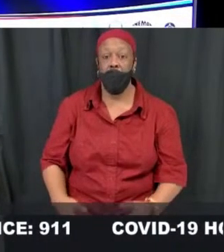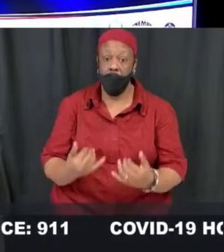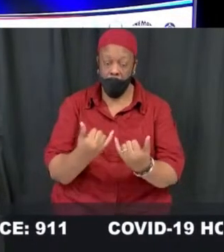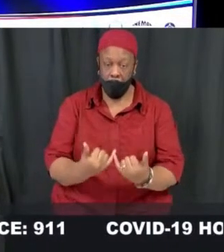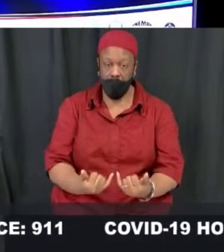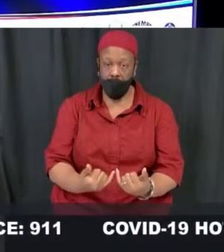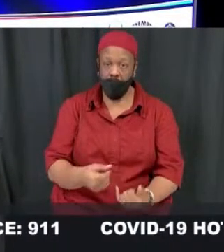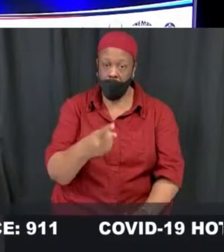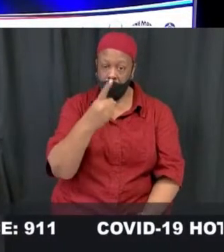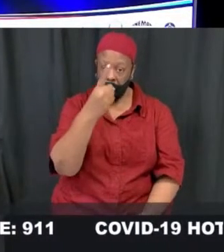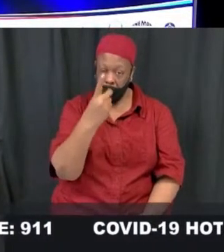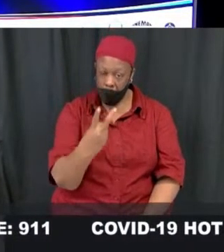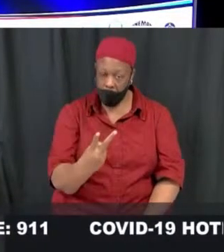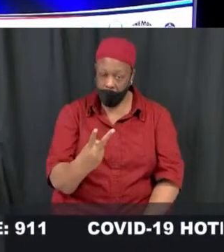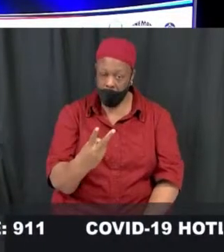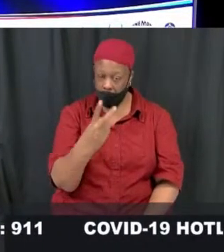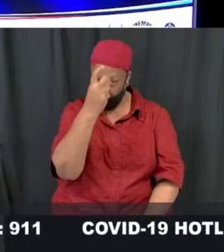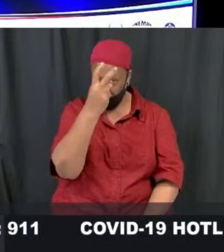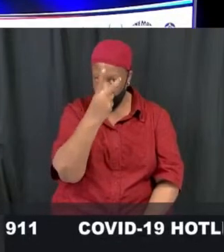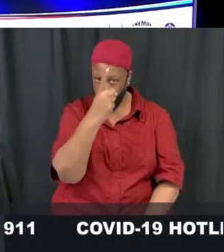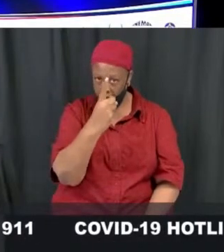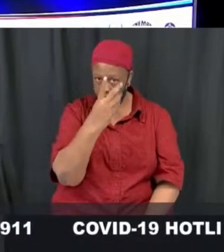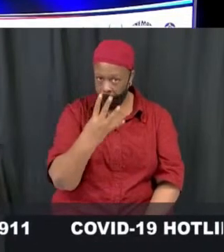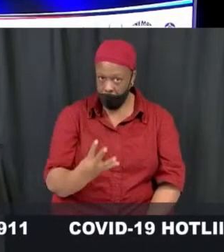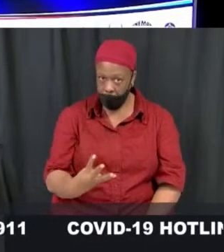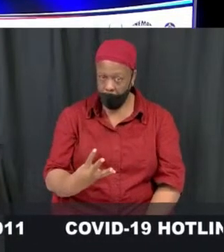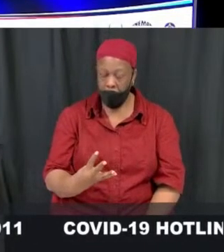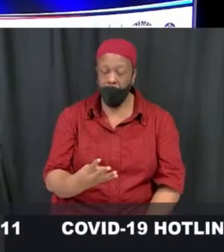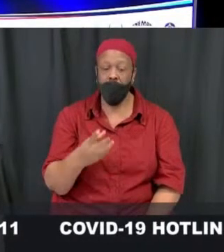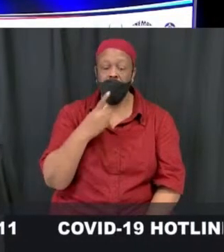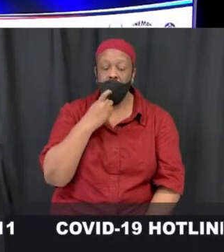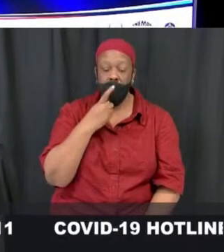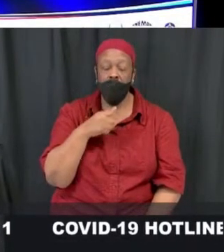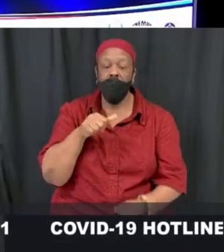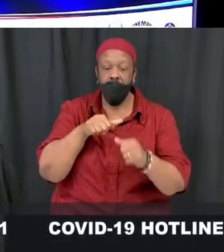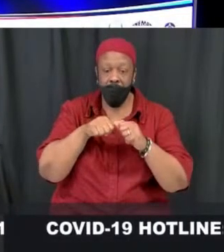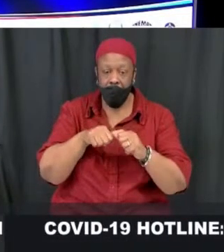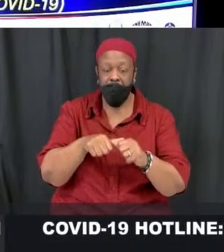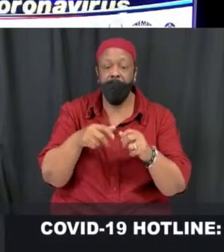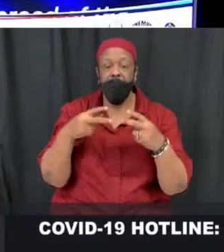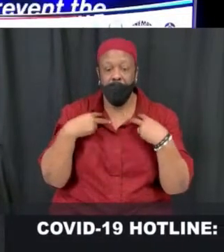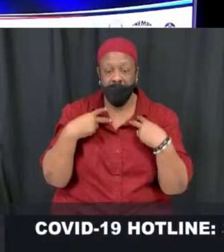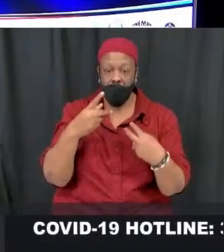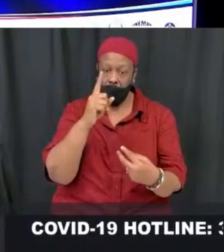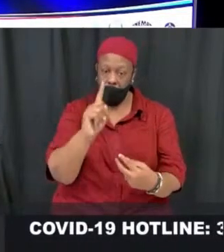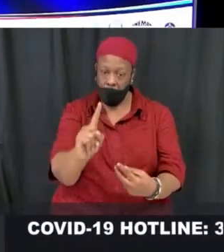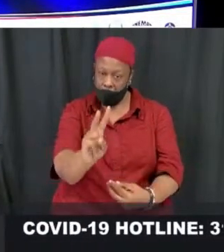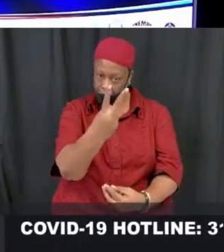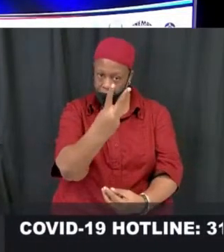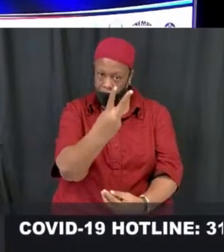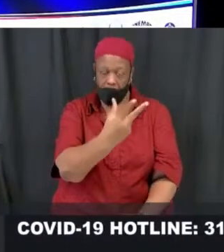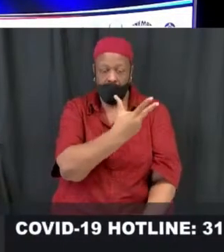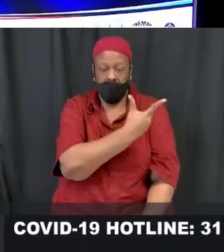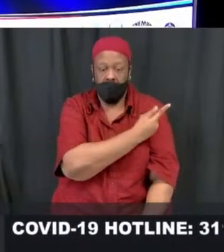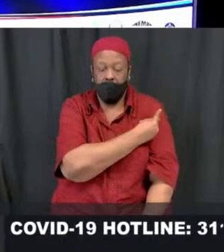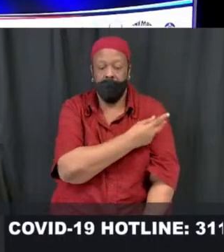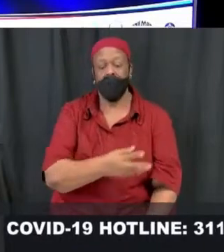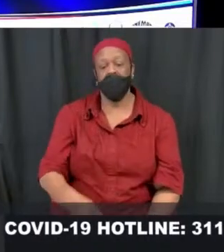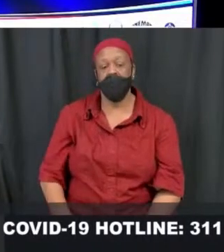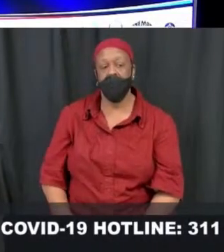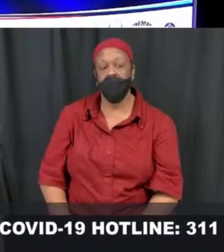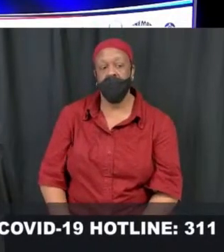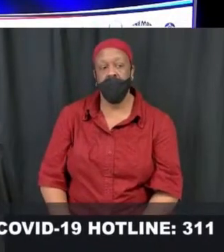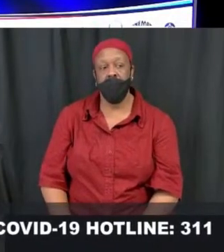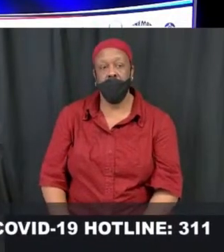vaccinated. There were some who held back because of genuine concerns, and these were with